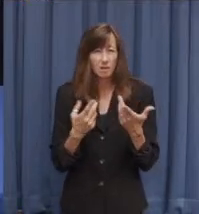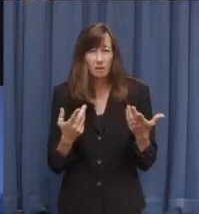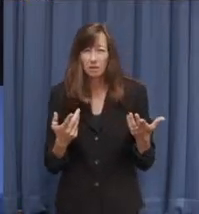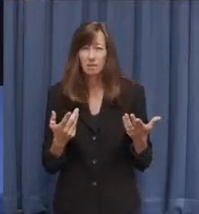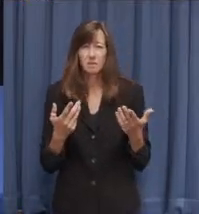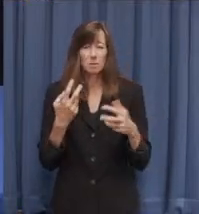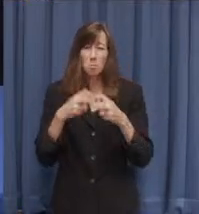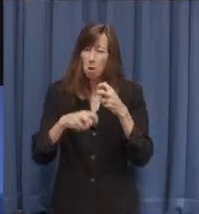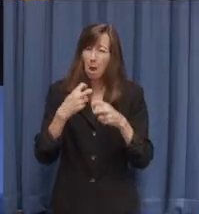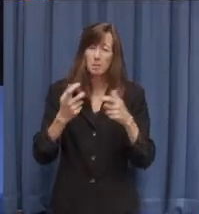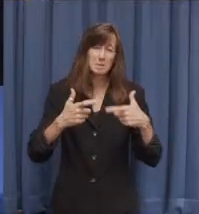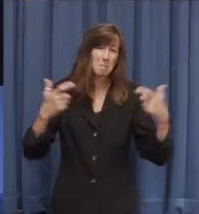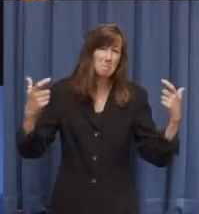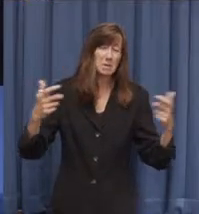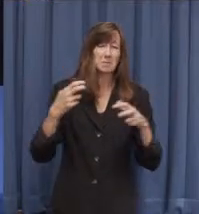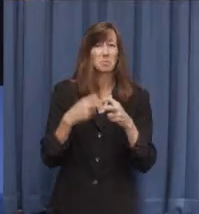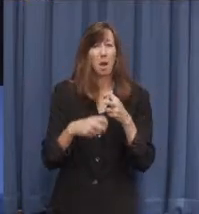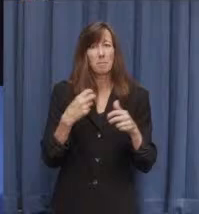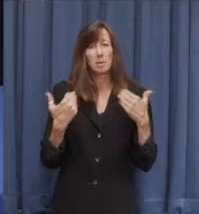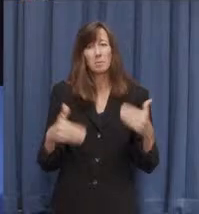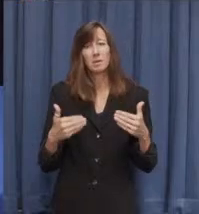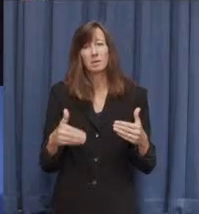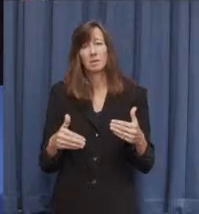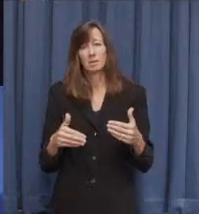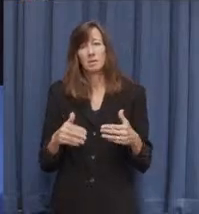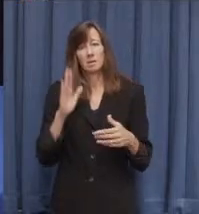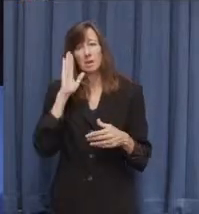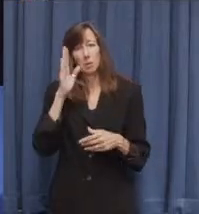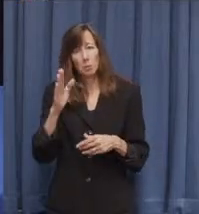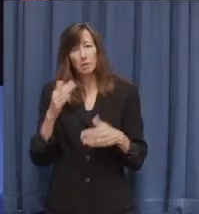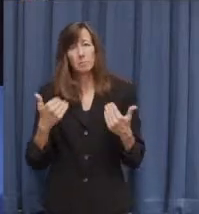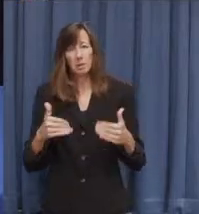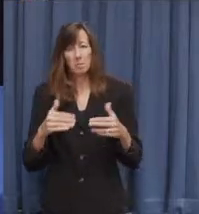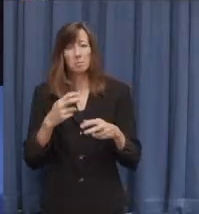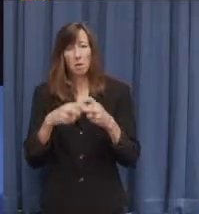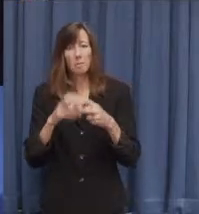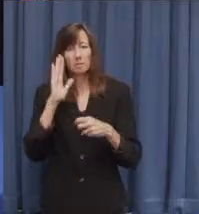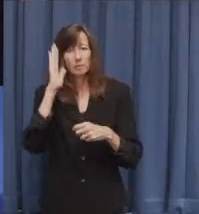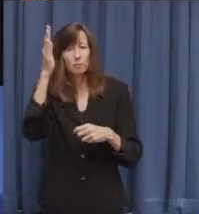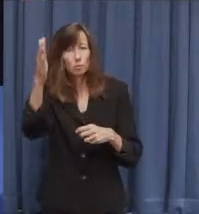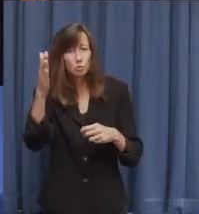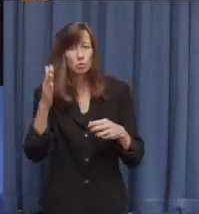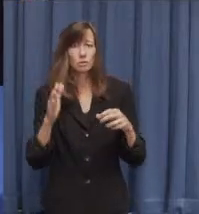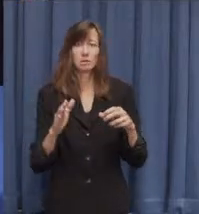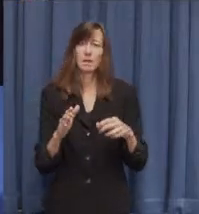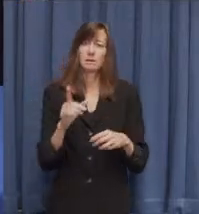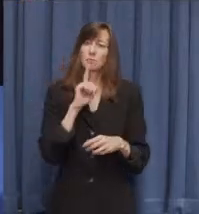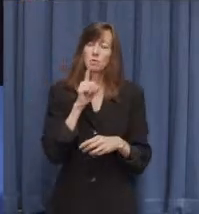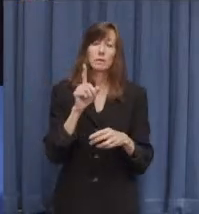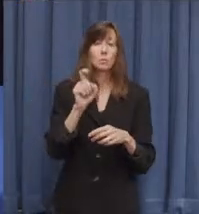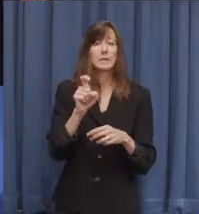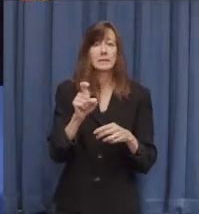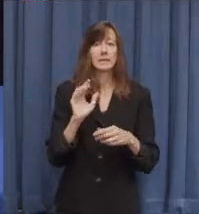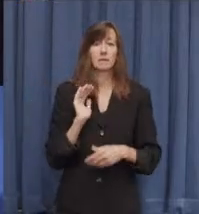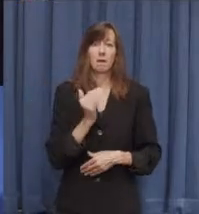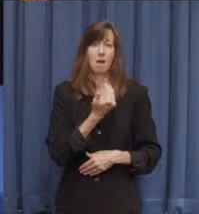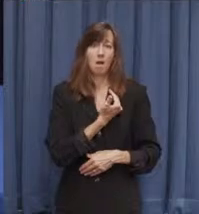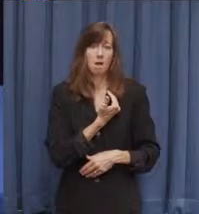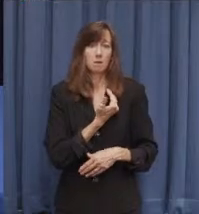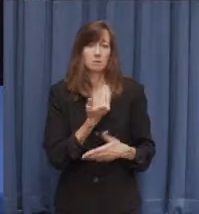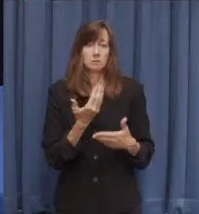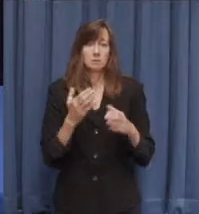team and our health commissioner, we would only be asking everyone to do these things if they were absolutely necessary. And believe